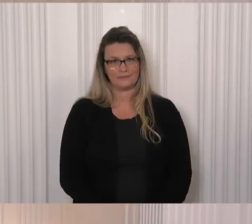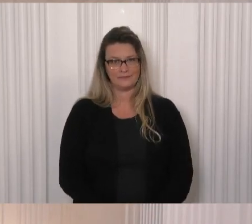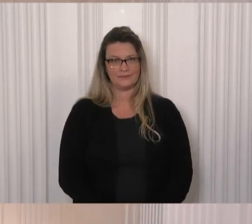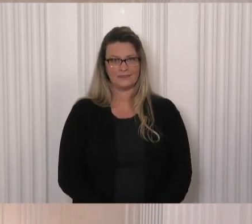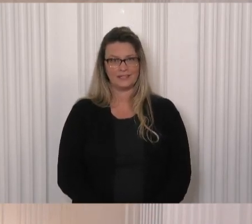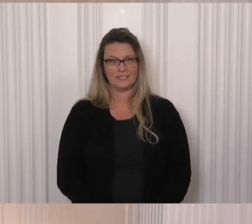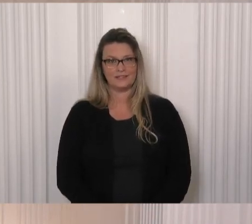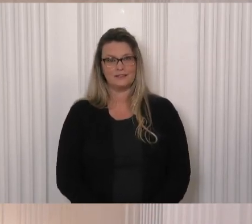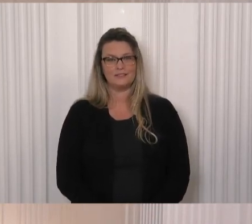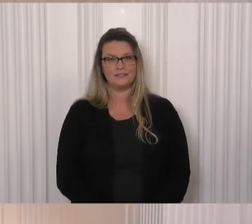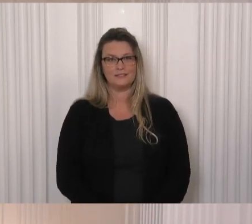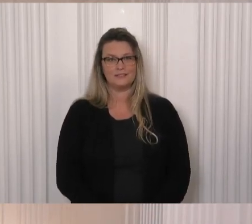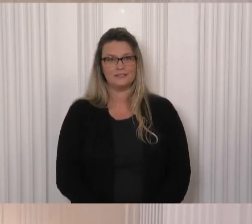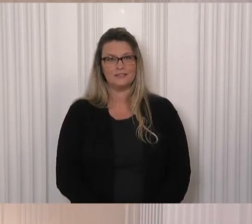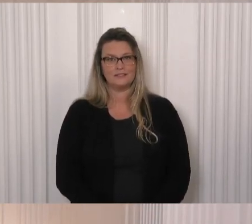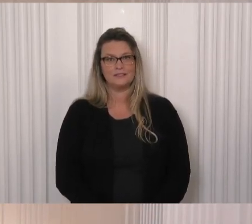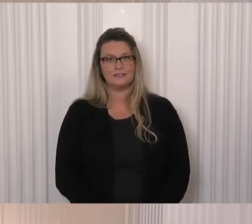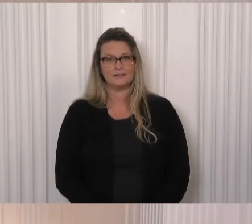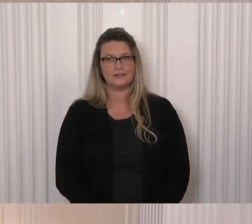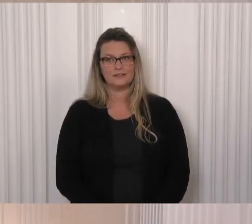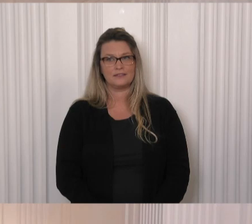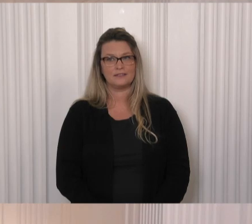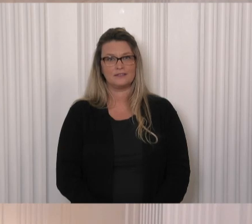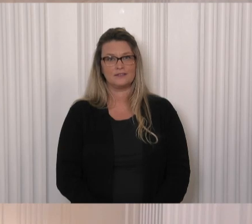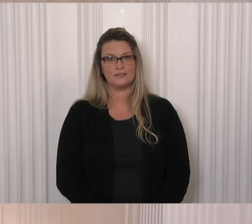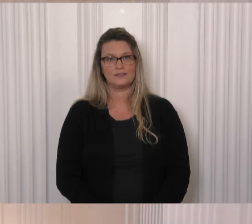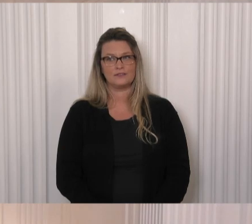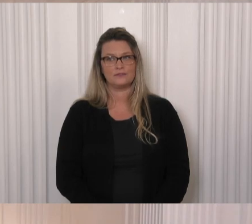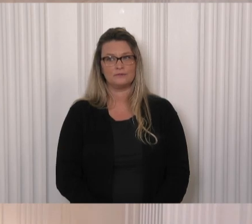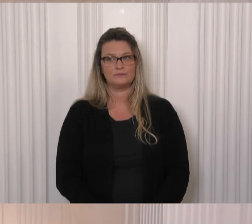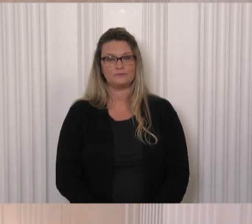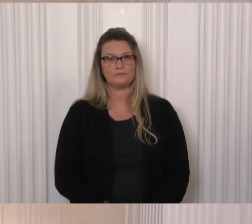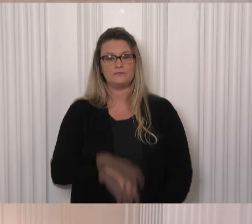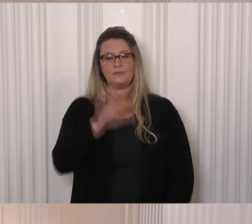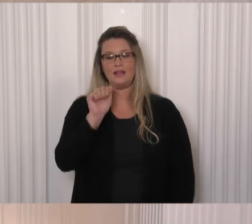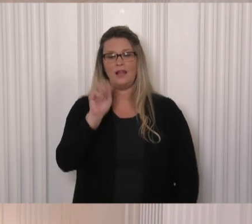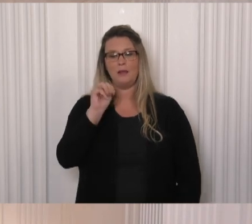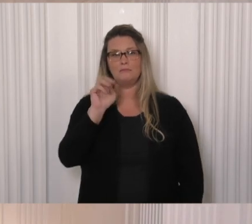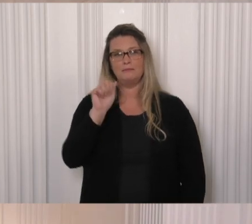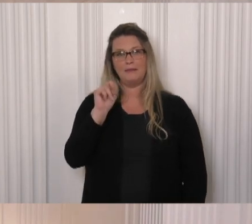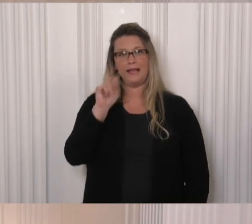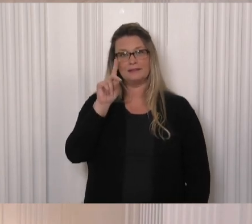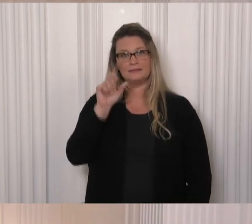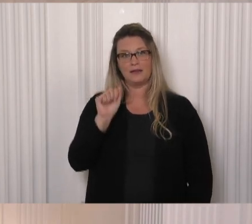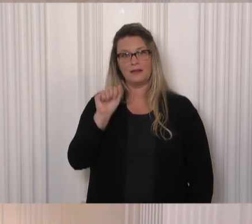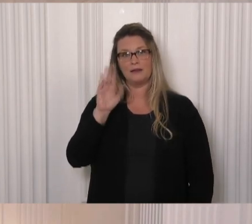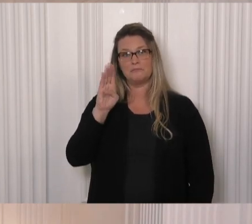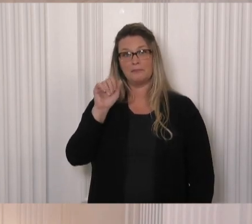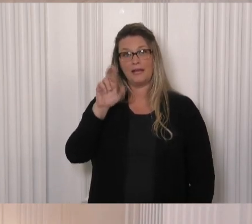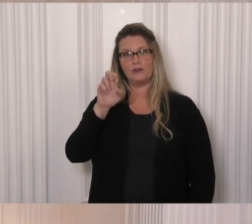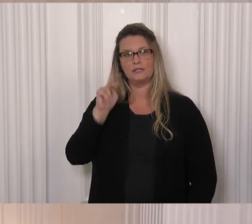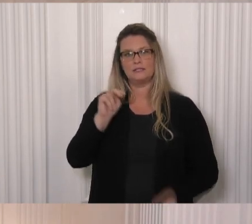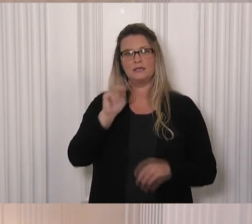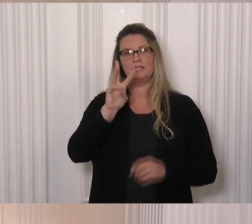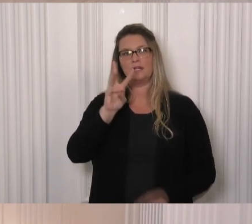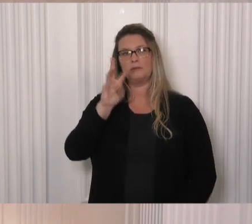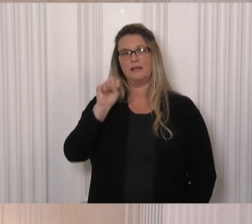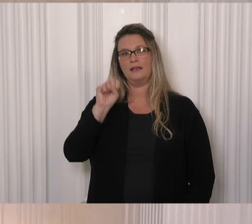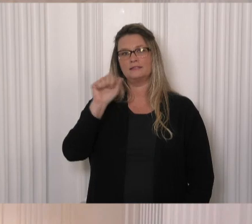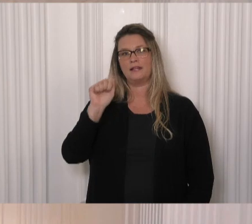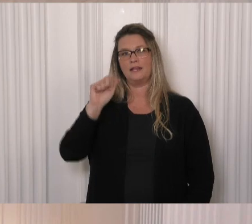Okay, thank you. Kenny, up next is Amanda Barron with WSAZ.